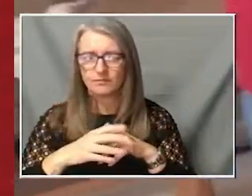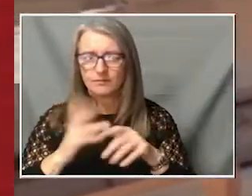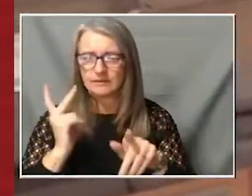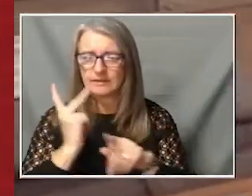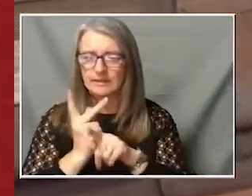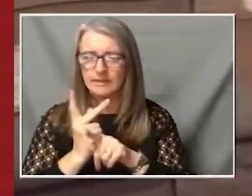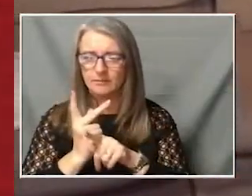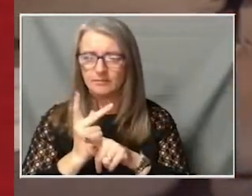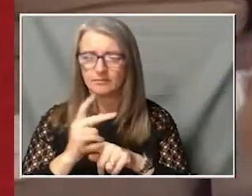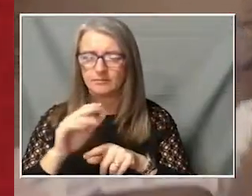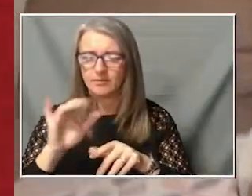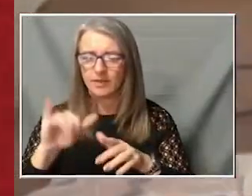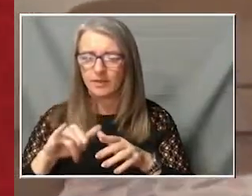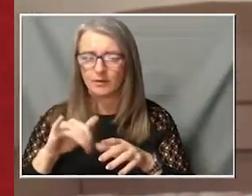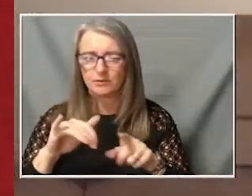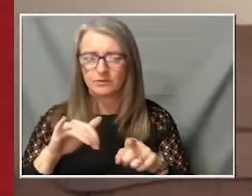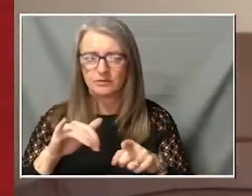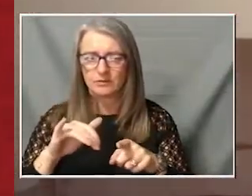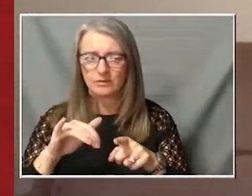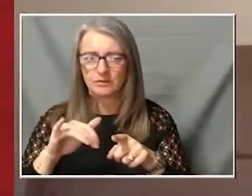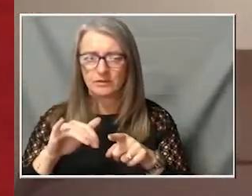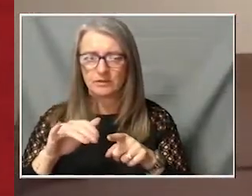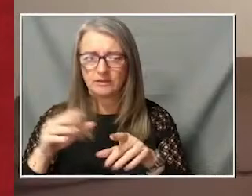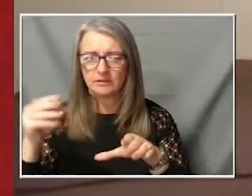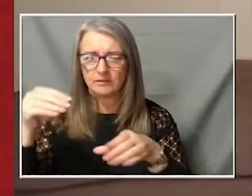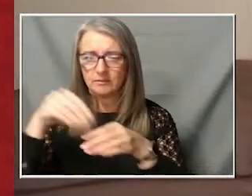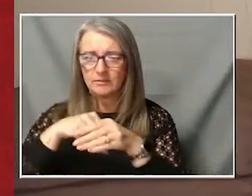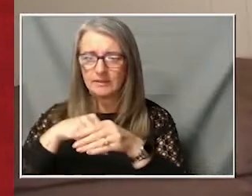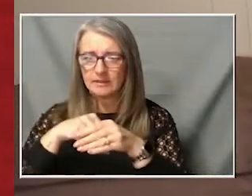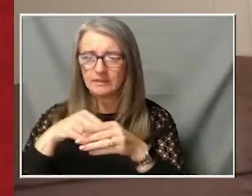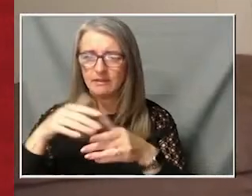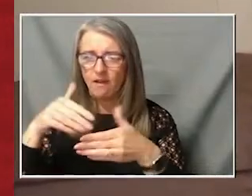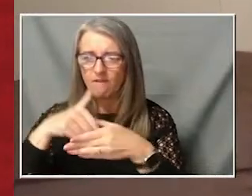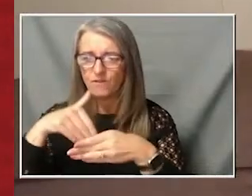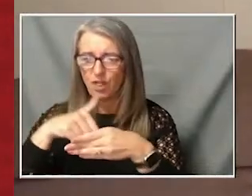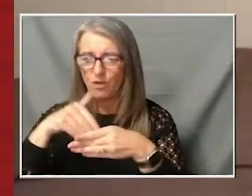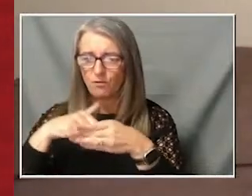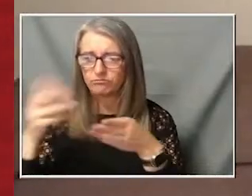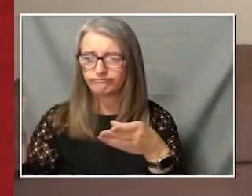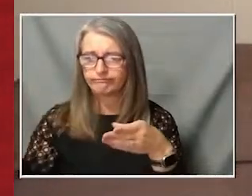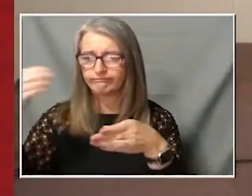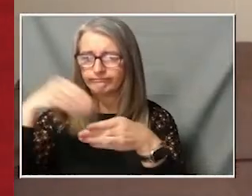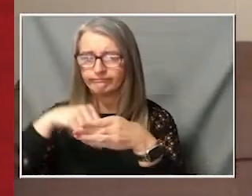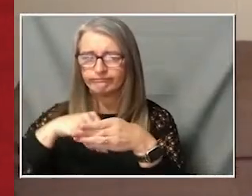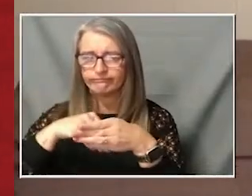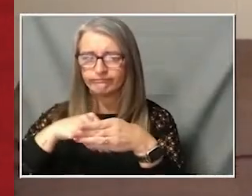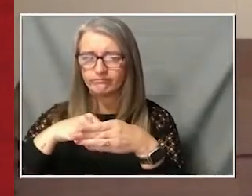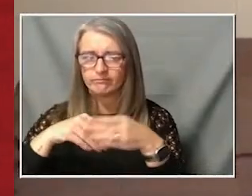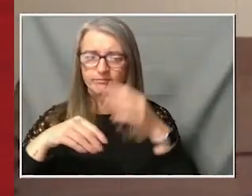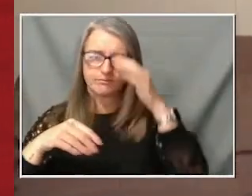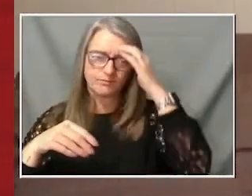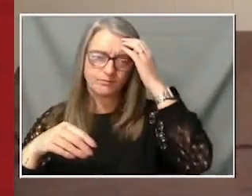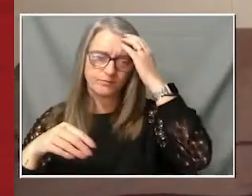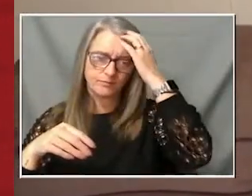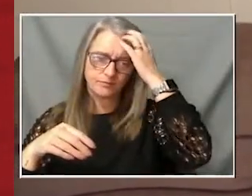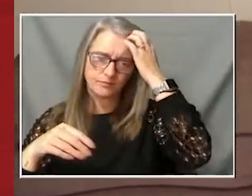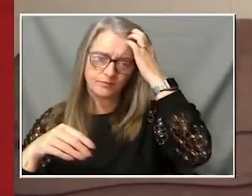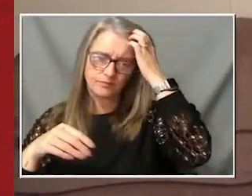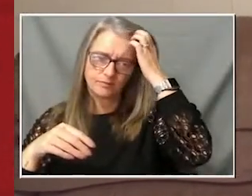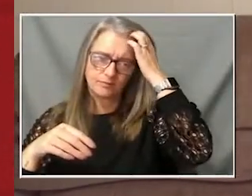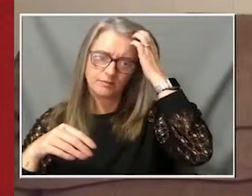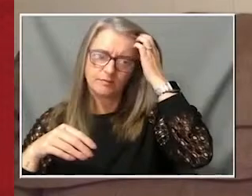Again, the charcoal packets are here. We're going to put it in the sealed envelope that they sent with us. Actually, it's not sealed now, but we're going to seal it when we put that